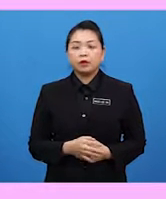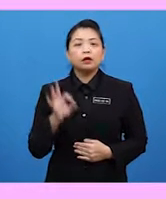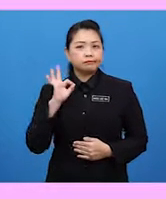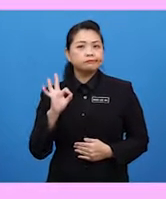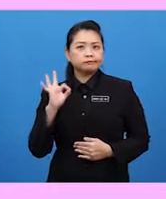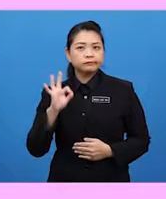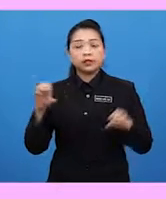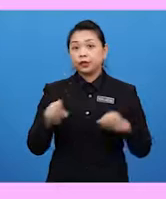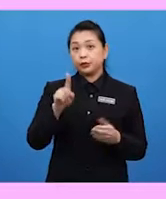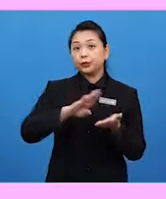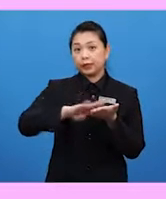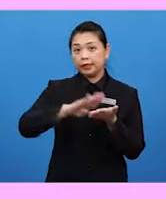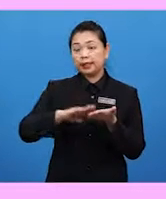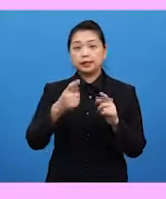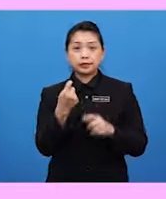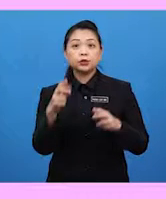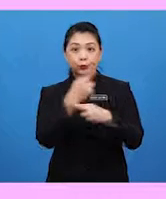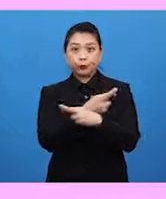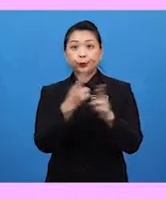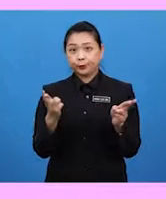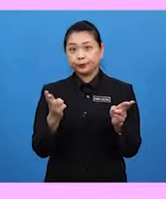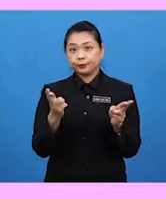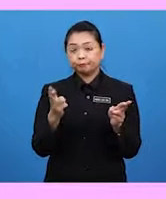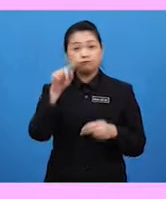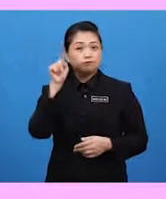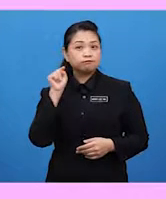Okay, did you clean the room?